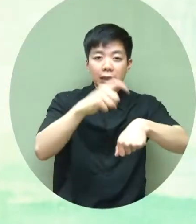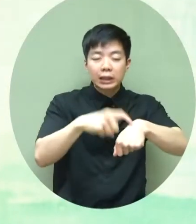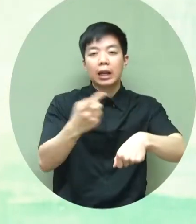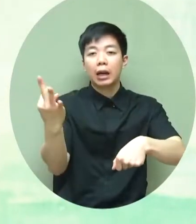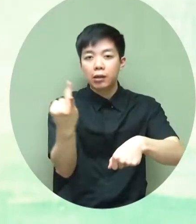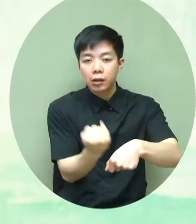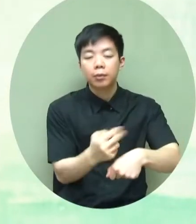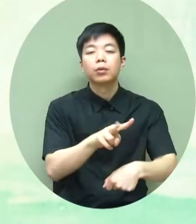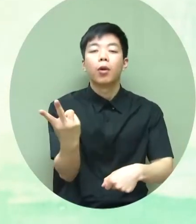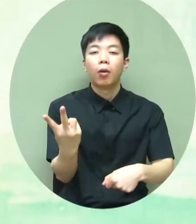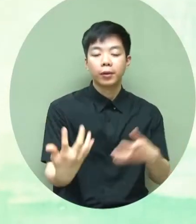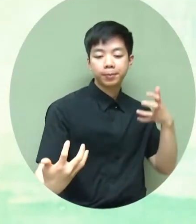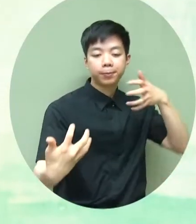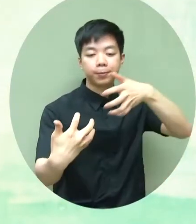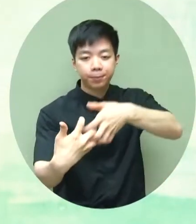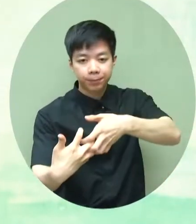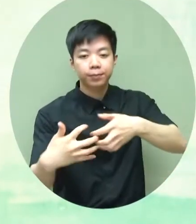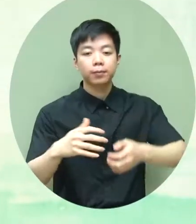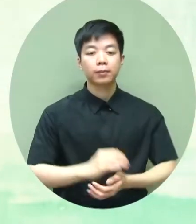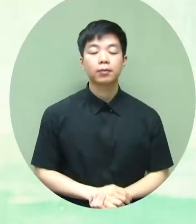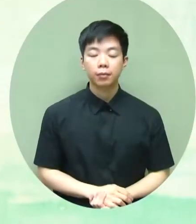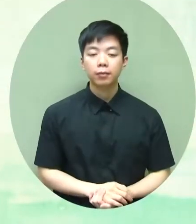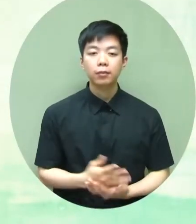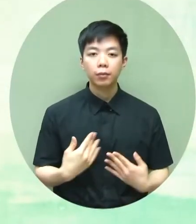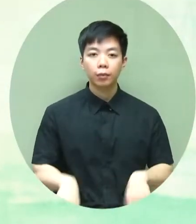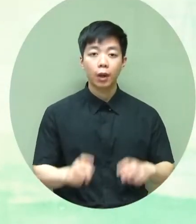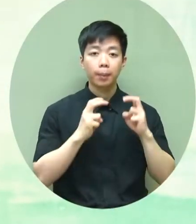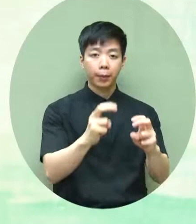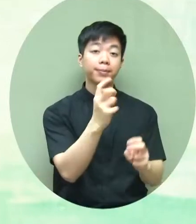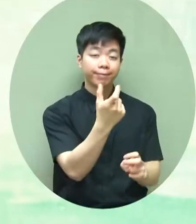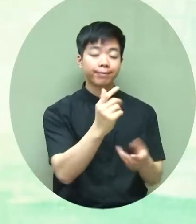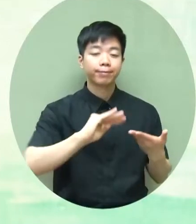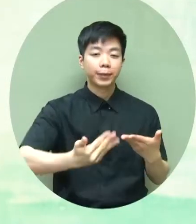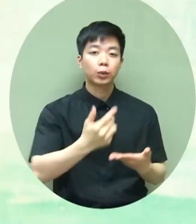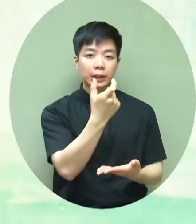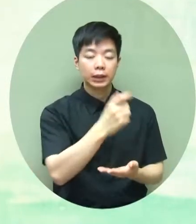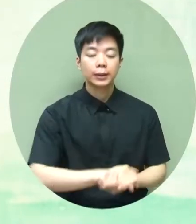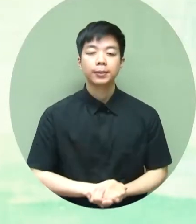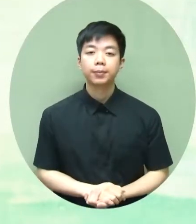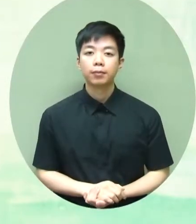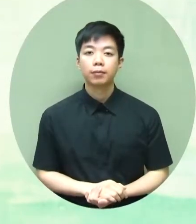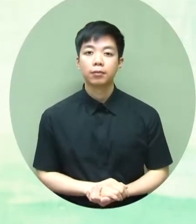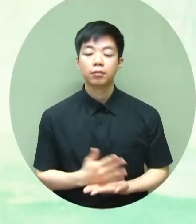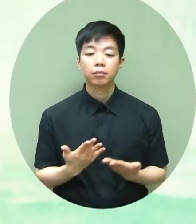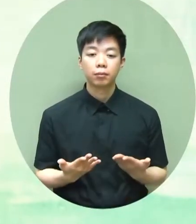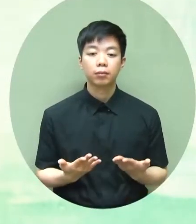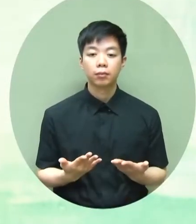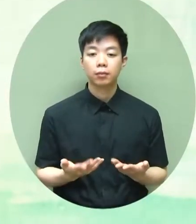improve our service frequency to meet passengers' needs. As regards fares, as said just